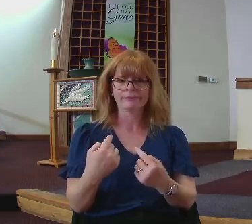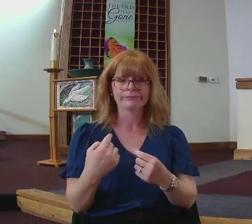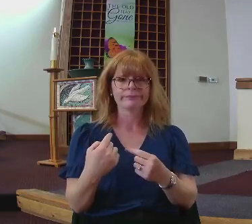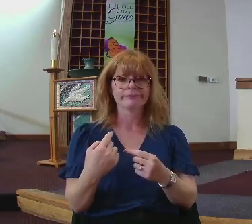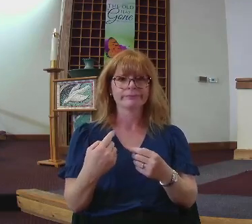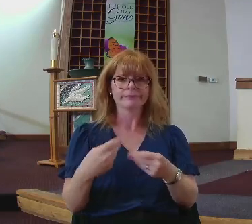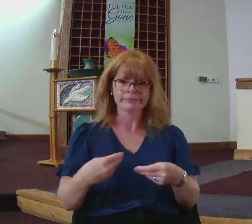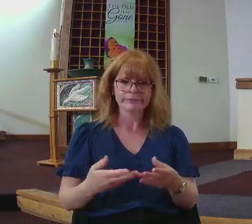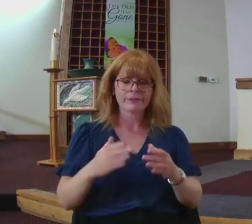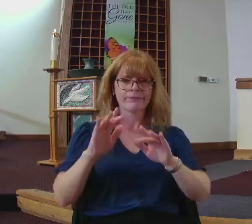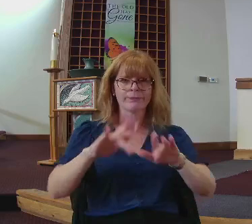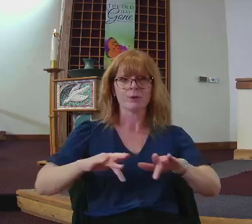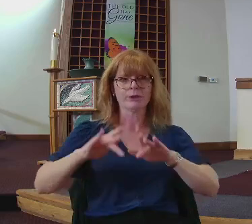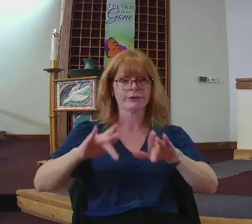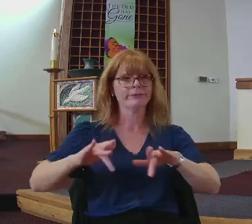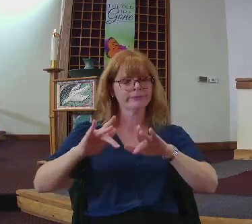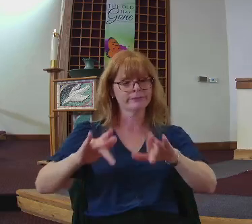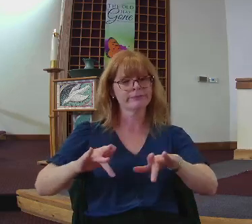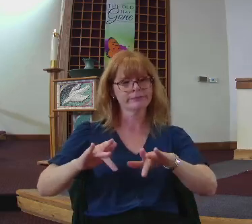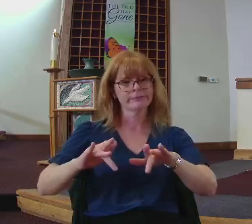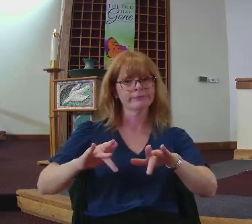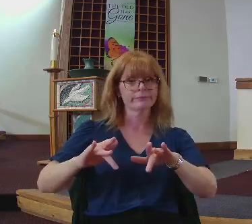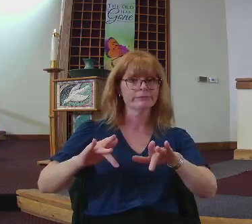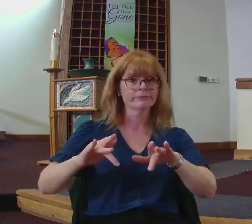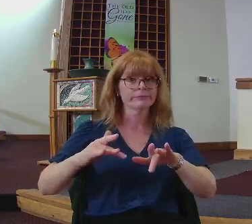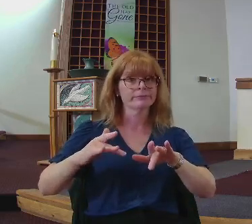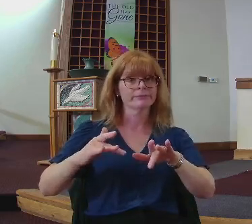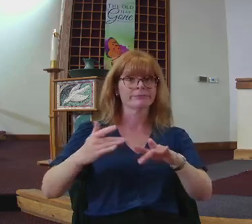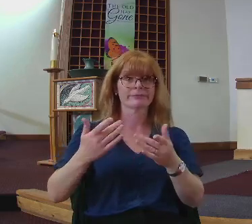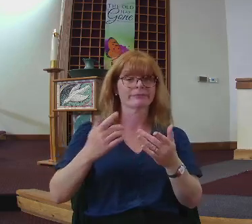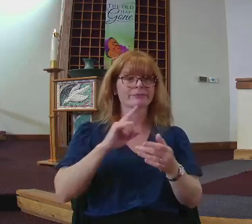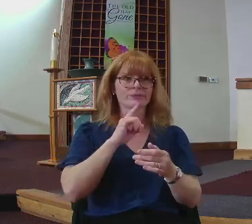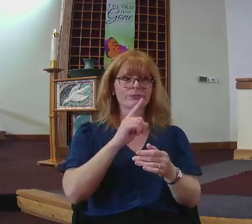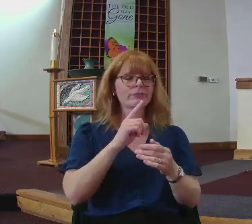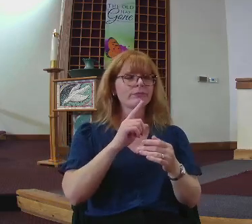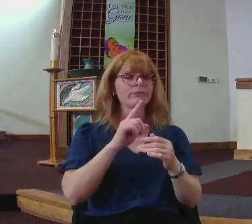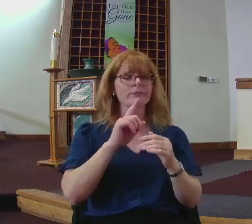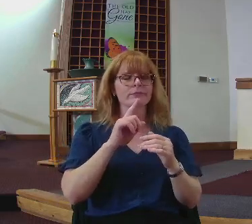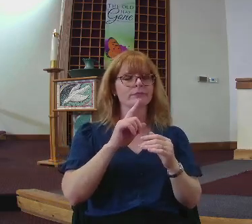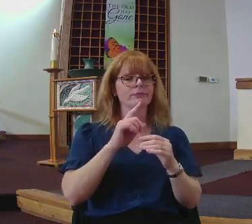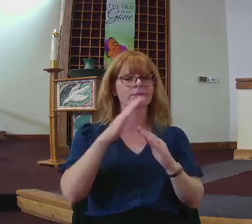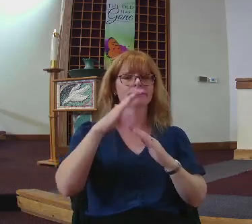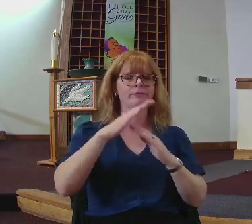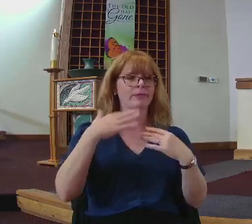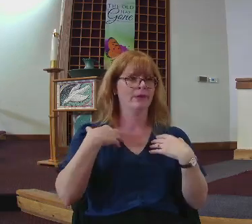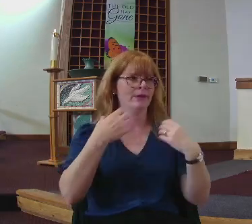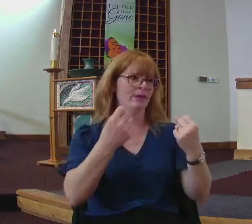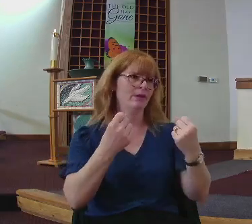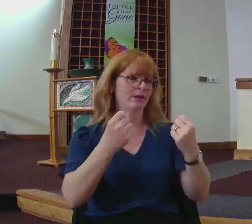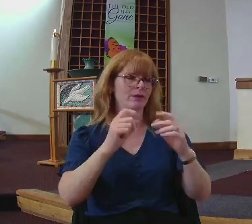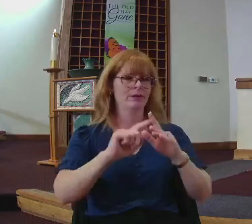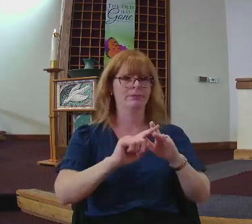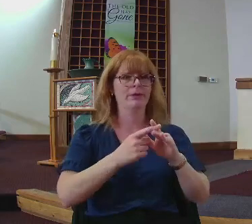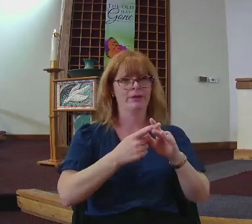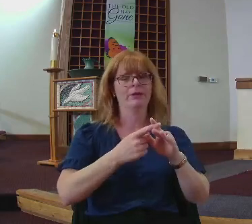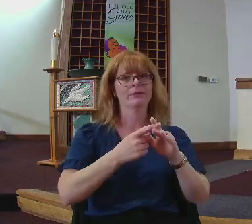mercy." And my friends, the ultimate healing began.